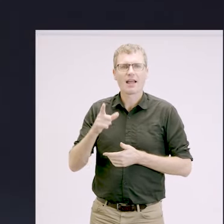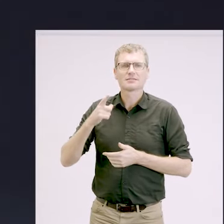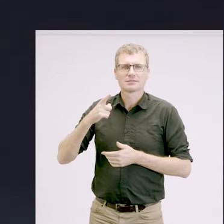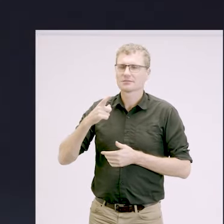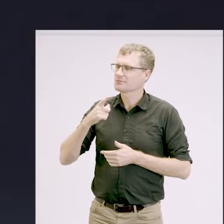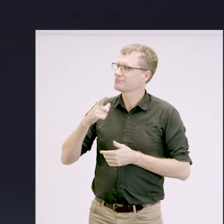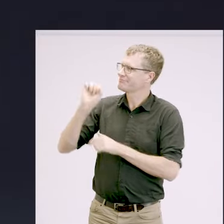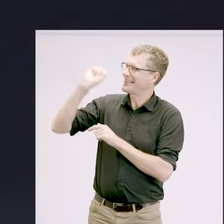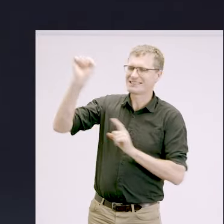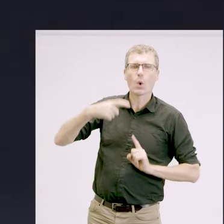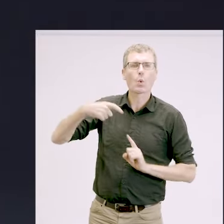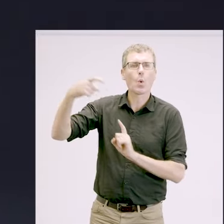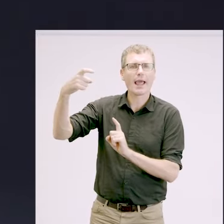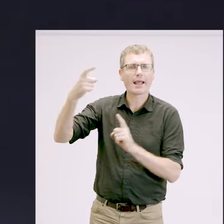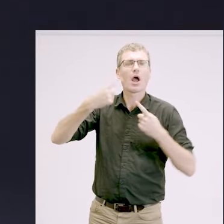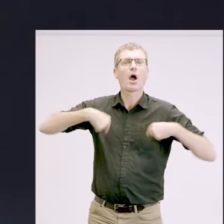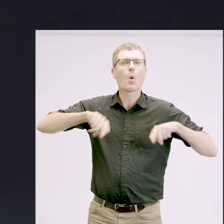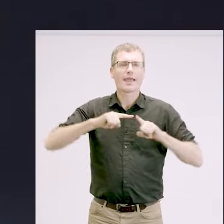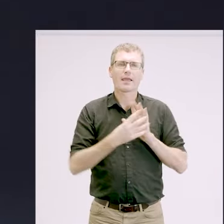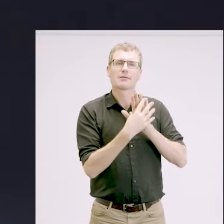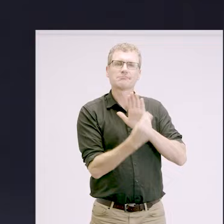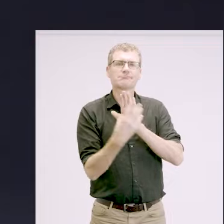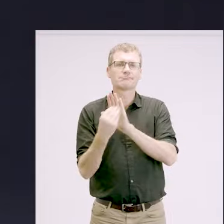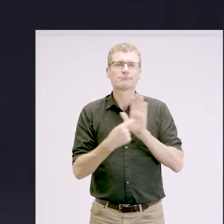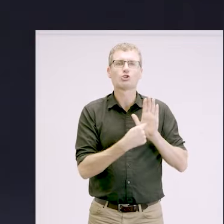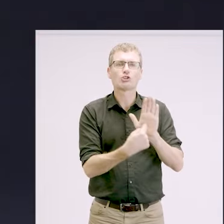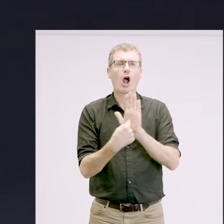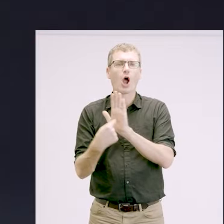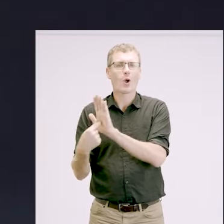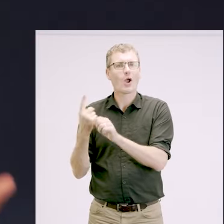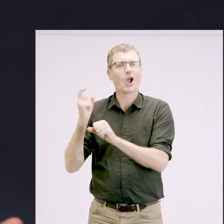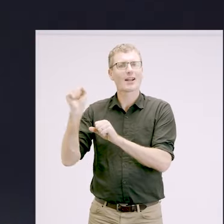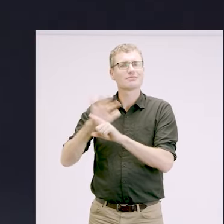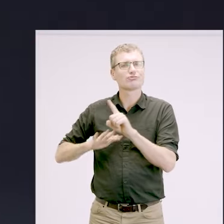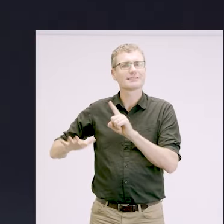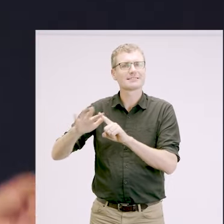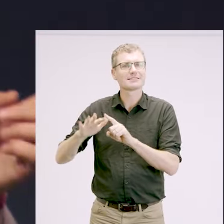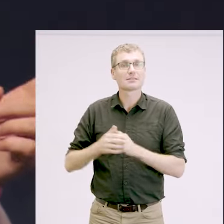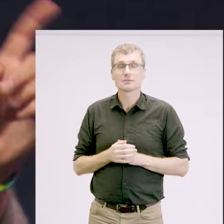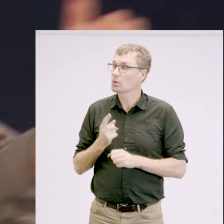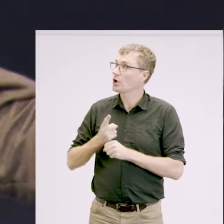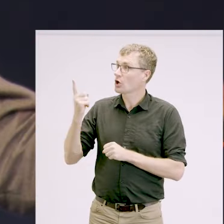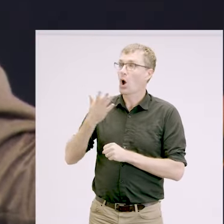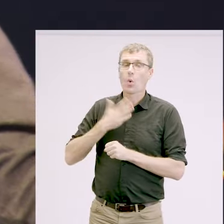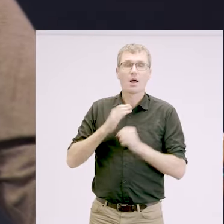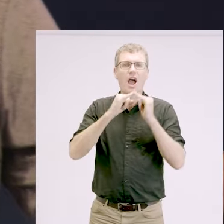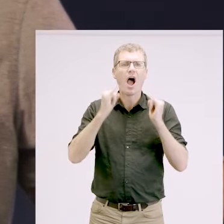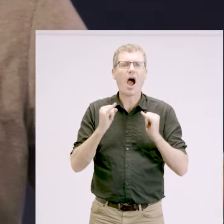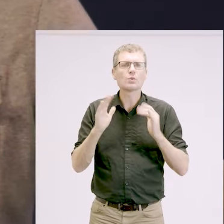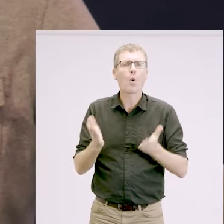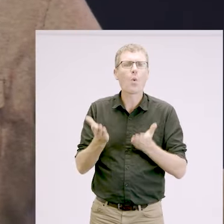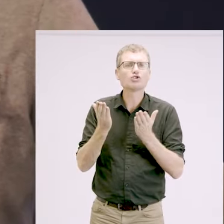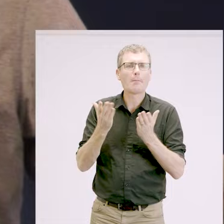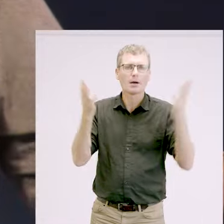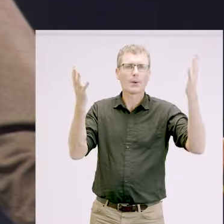like you and me to exist as living signs of the presence of God wherever we go. So not only is God interested